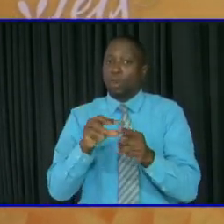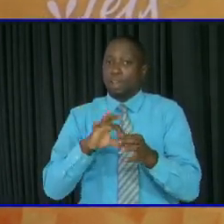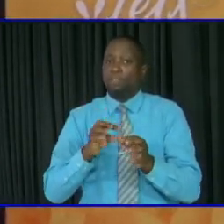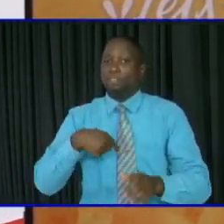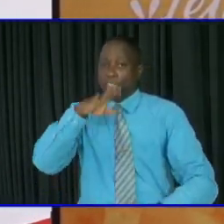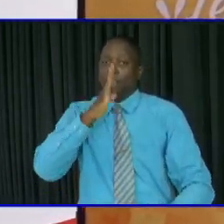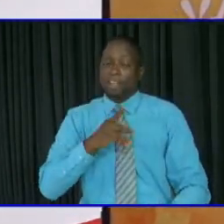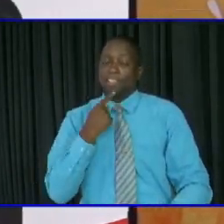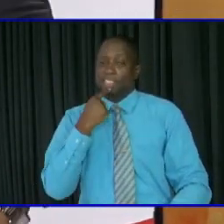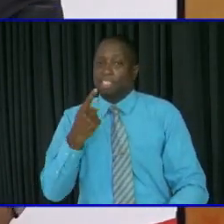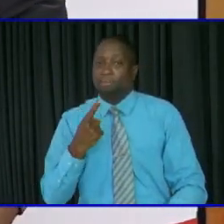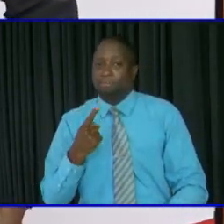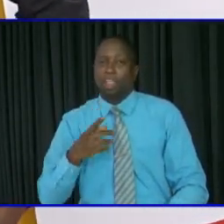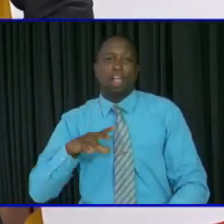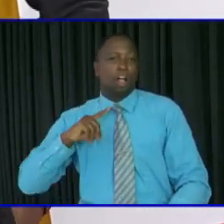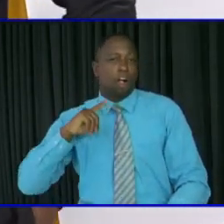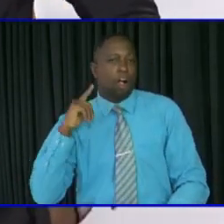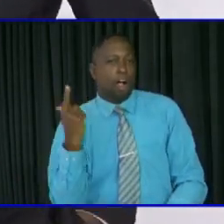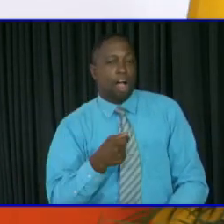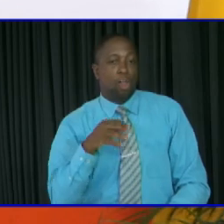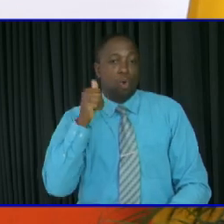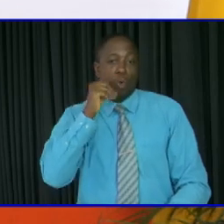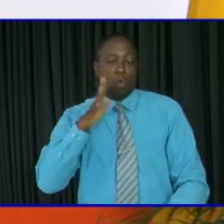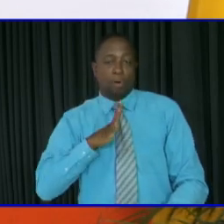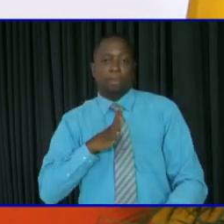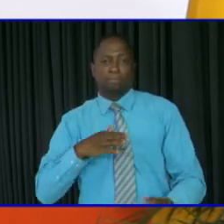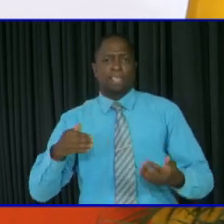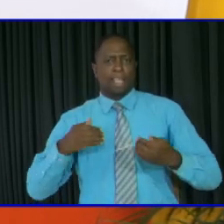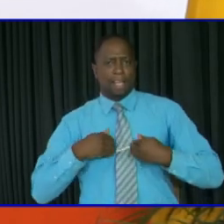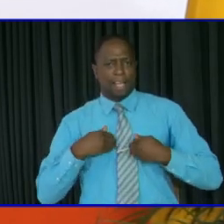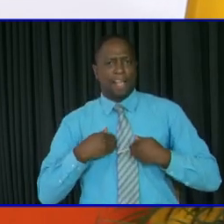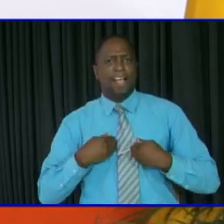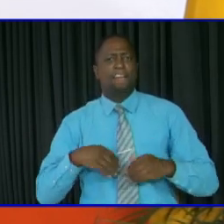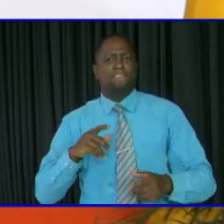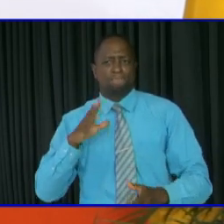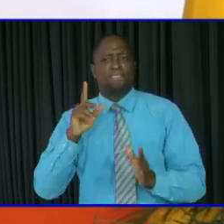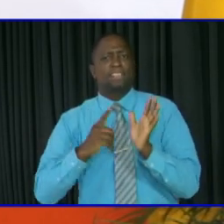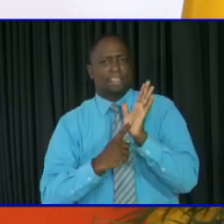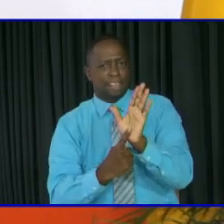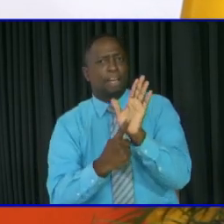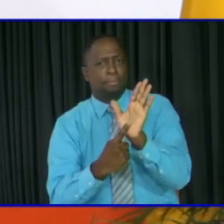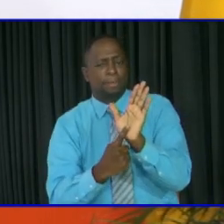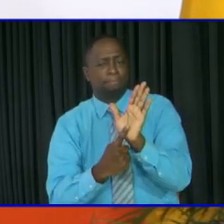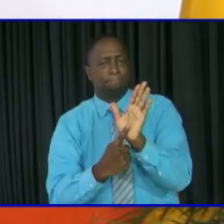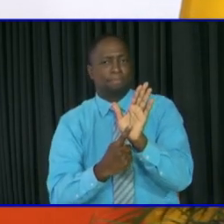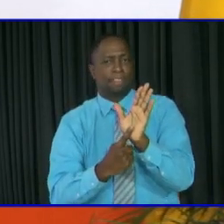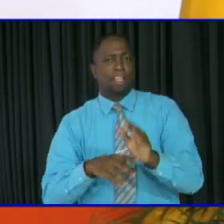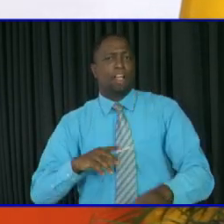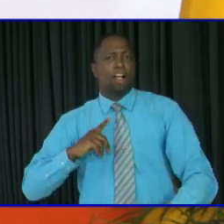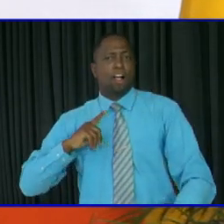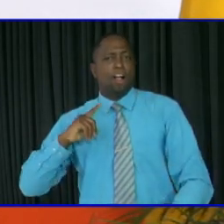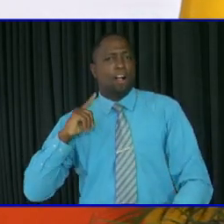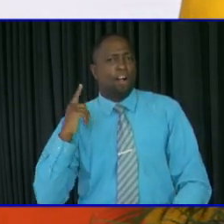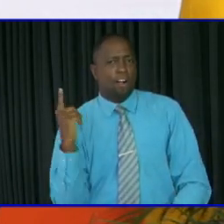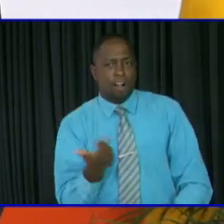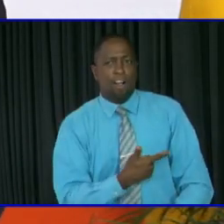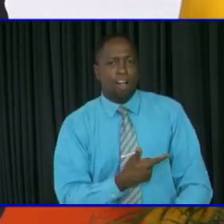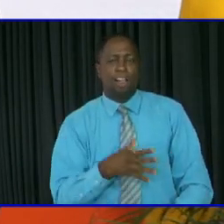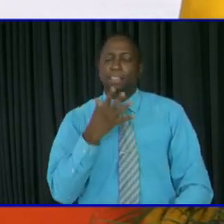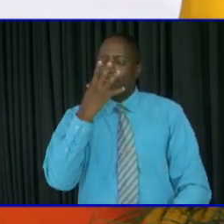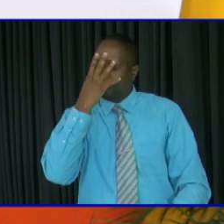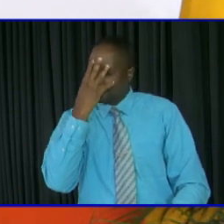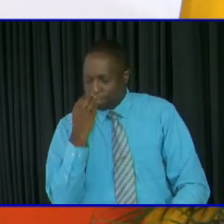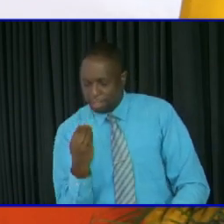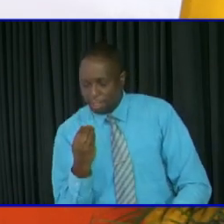all had lamps. All were looking forward to seeing the bridegroom. All slumbered and slept.